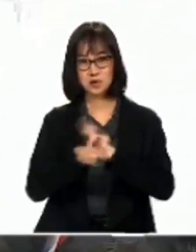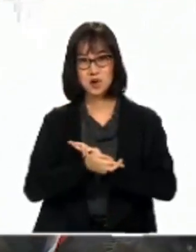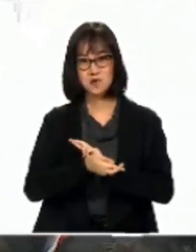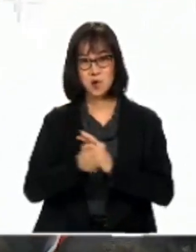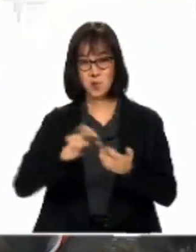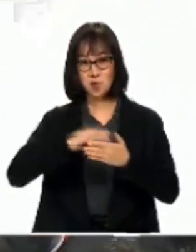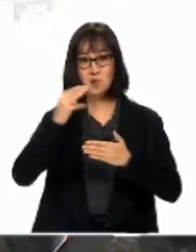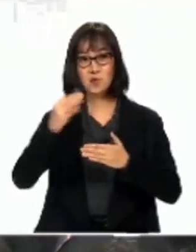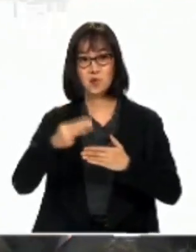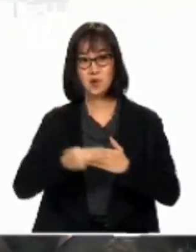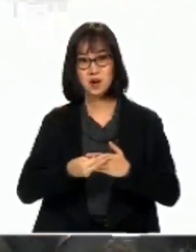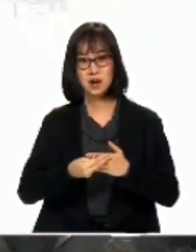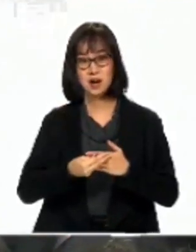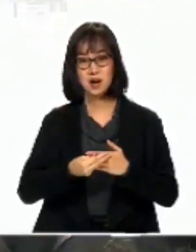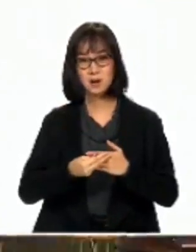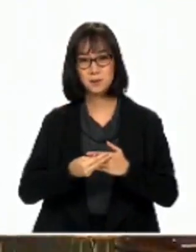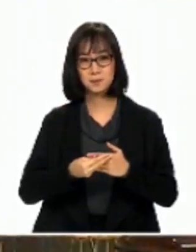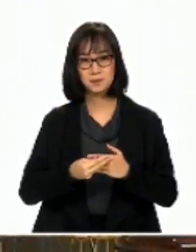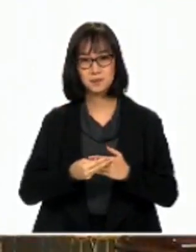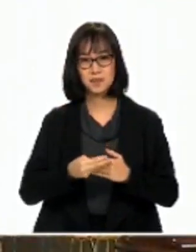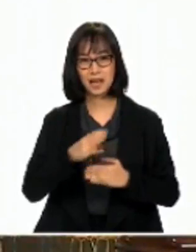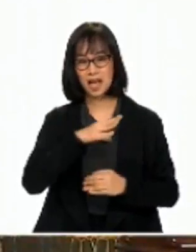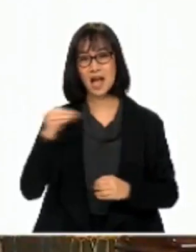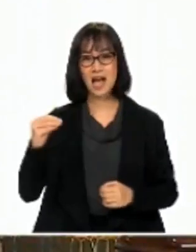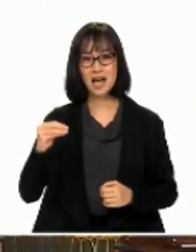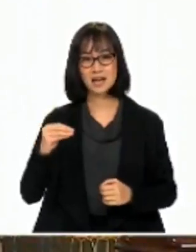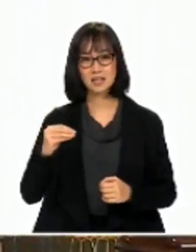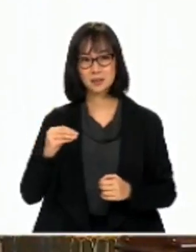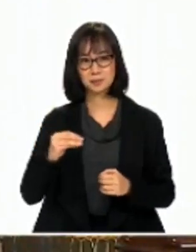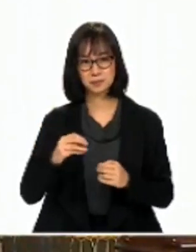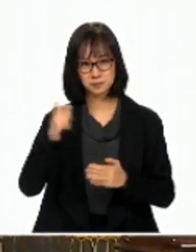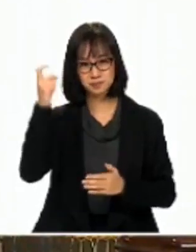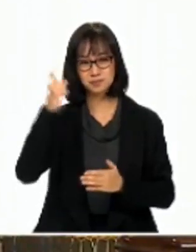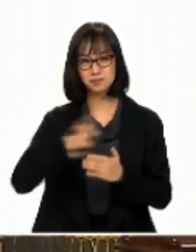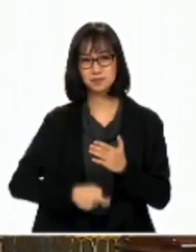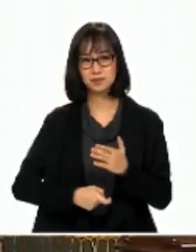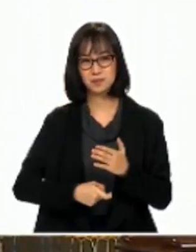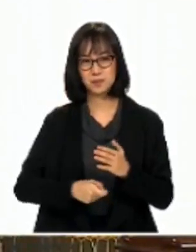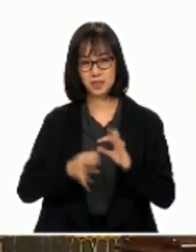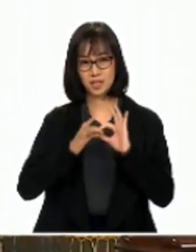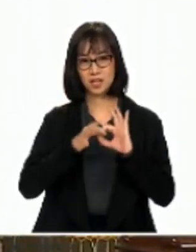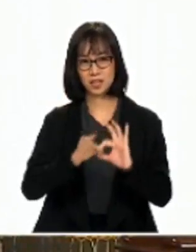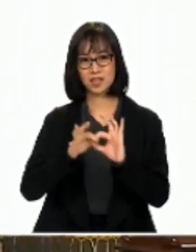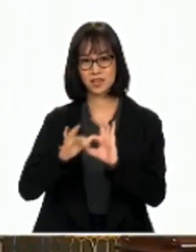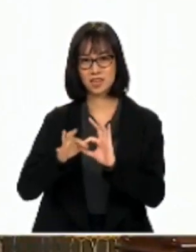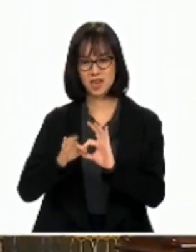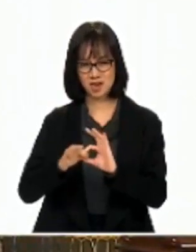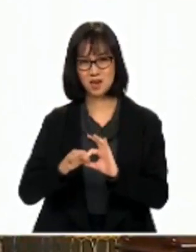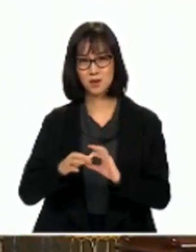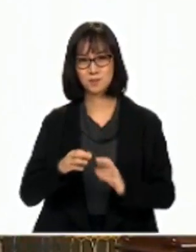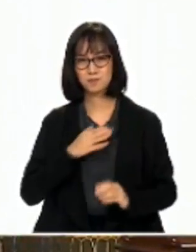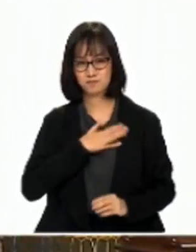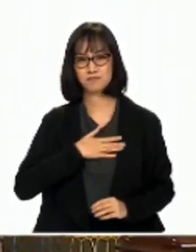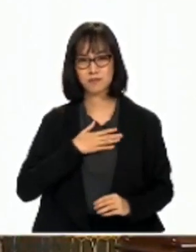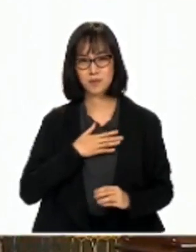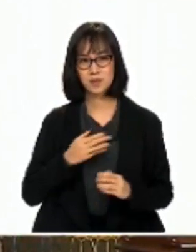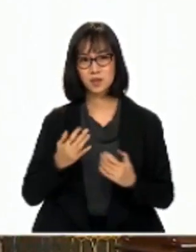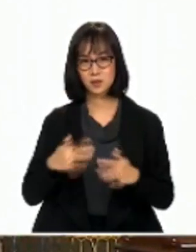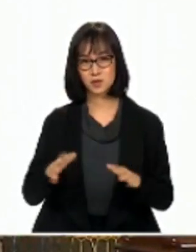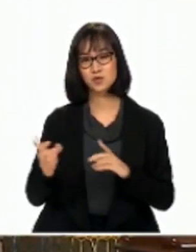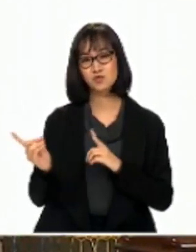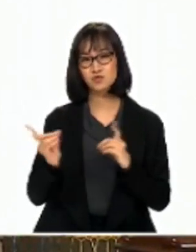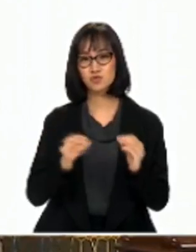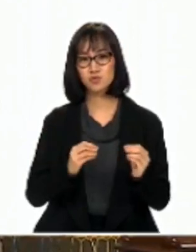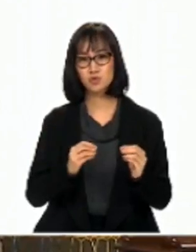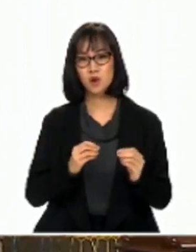that would further raise excise tax on, very good, let us do it, tobacco